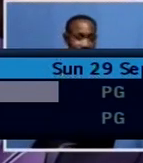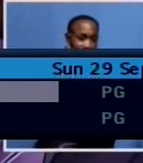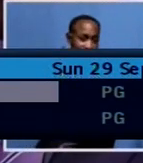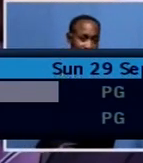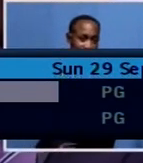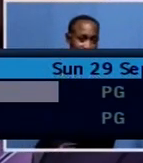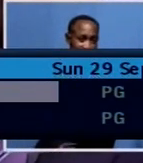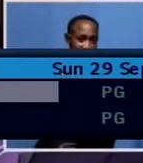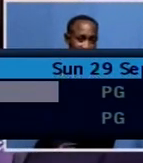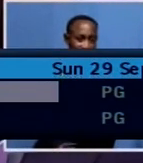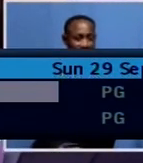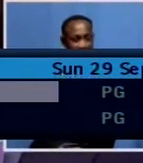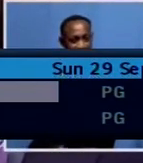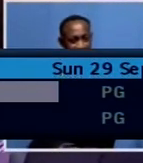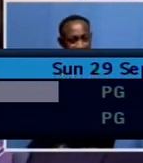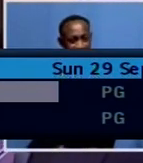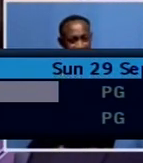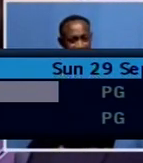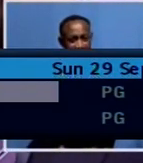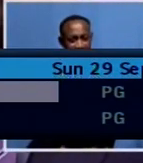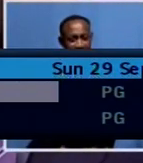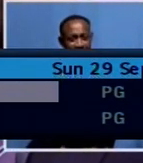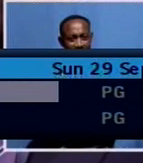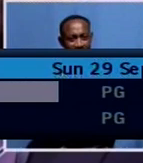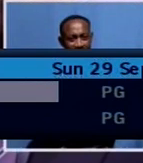You put together a number of